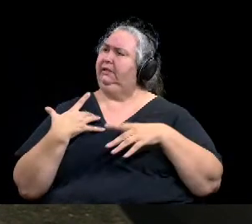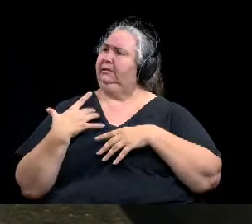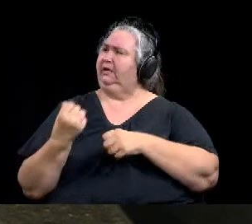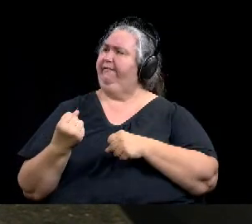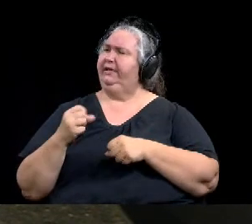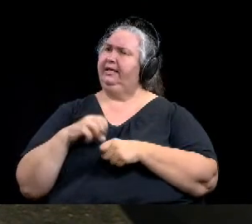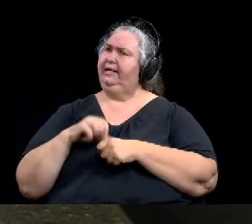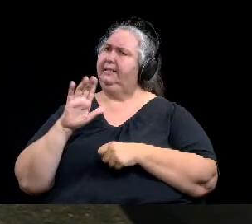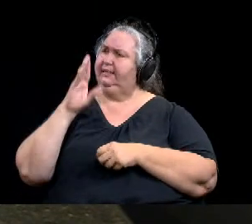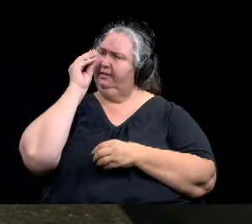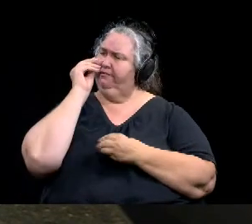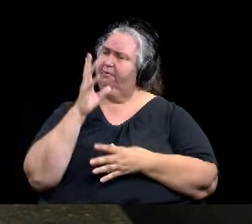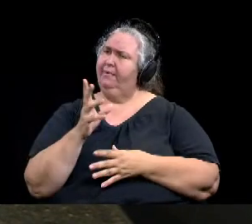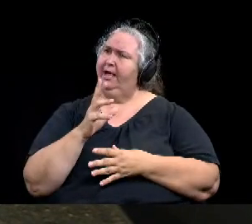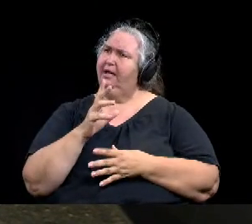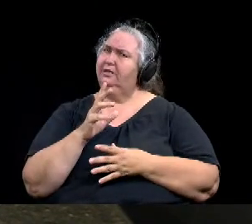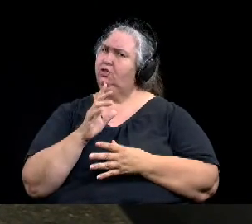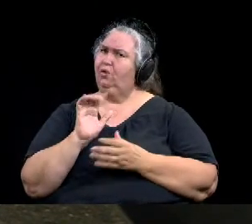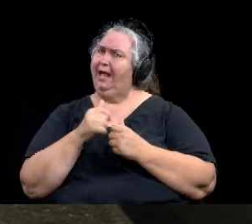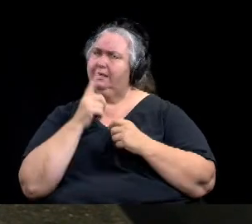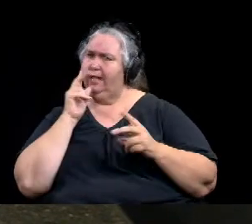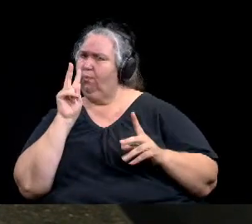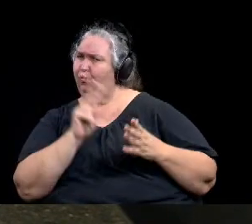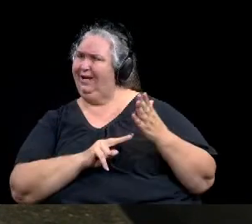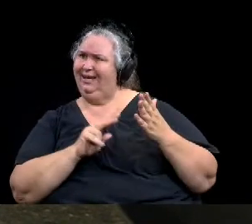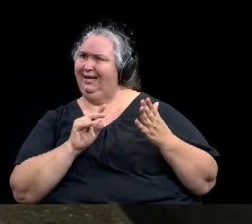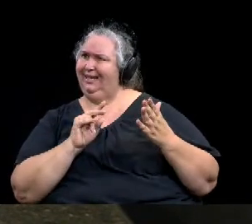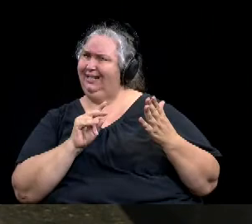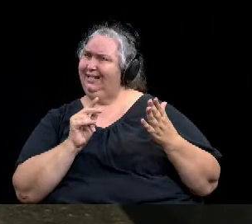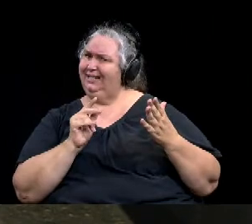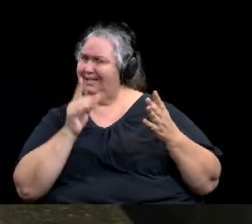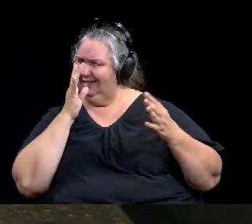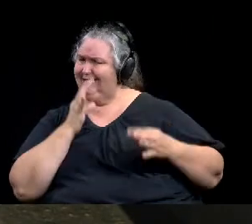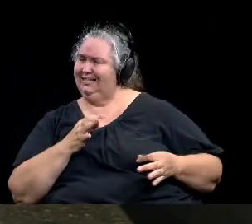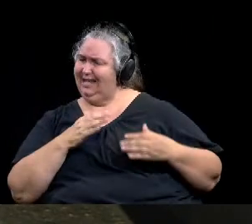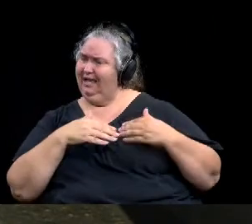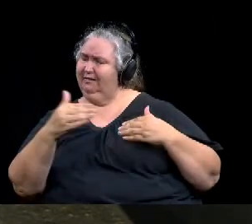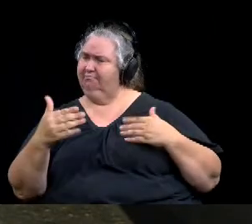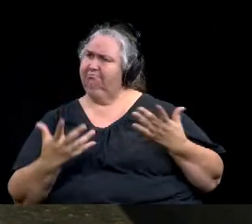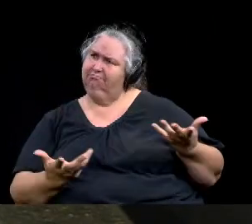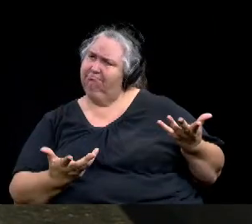information, or, how should they look at it and make decisions going forward?